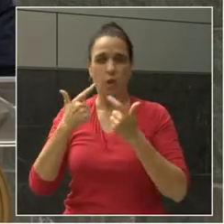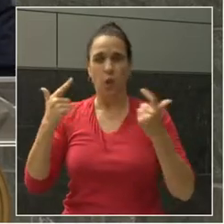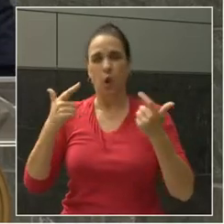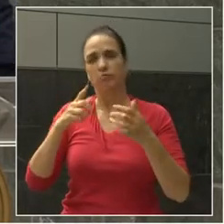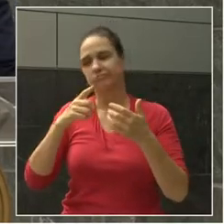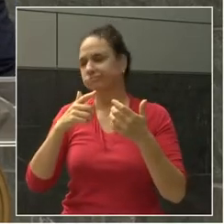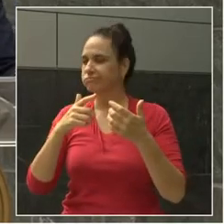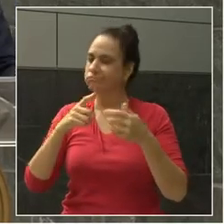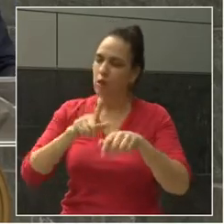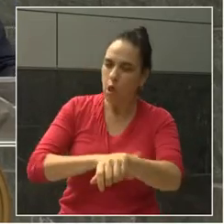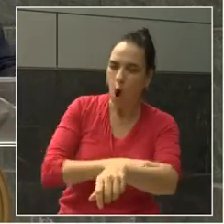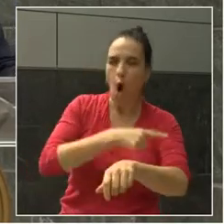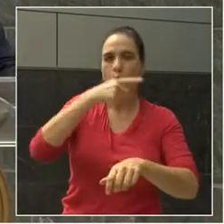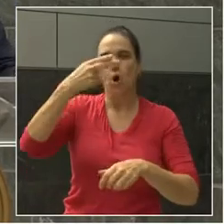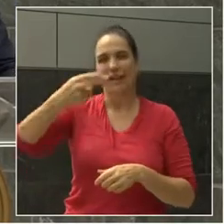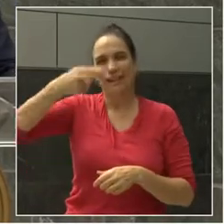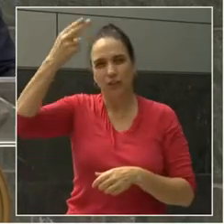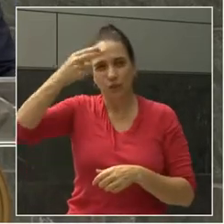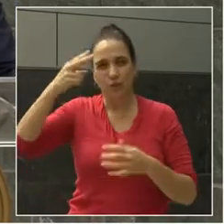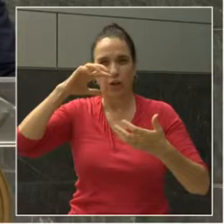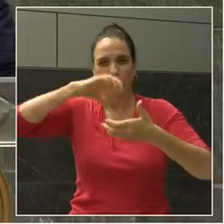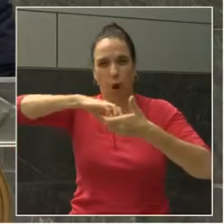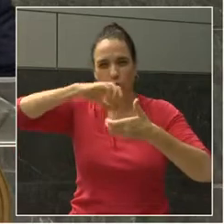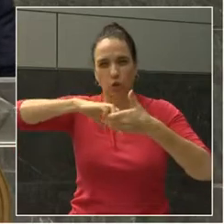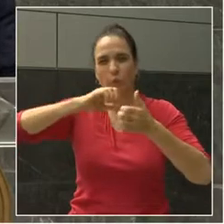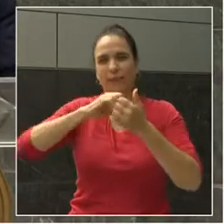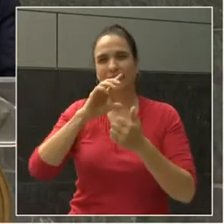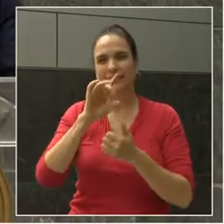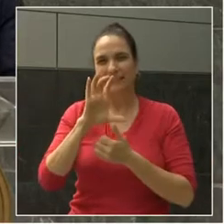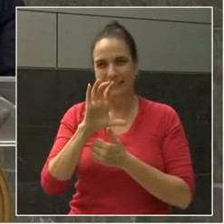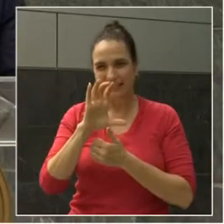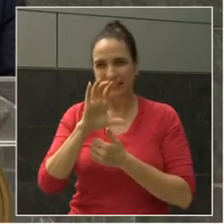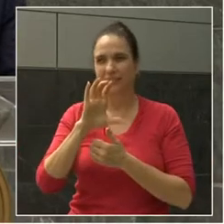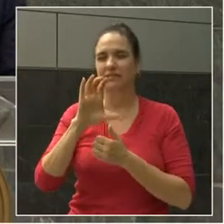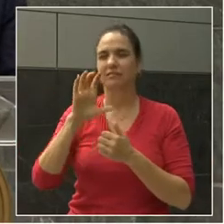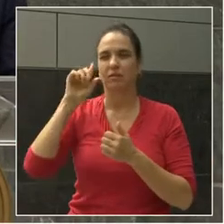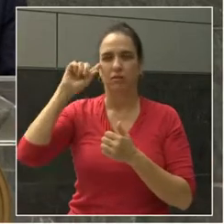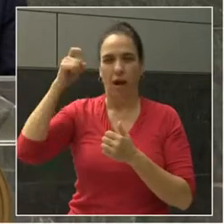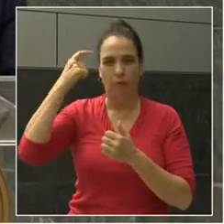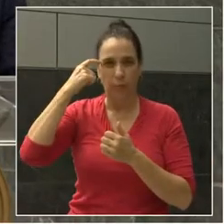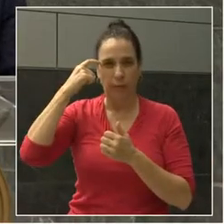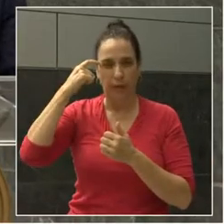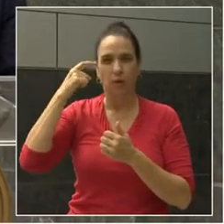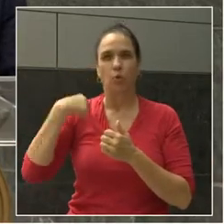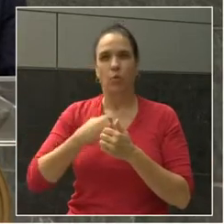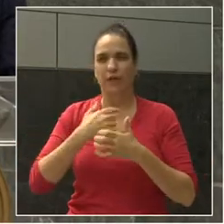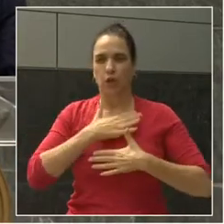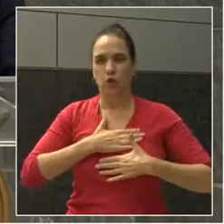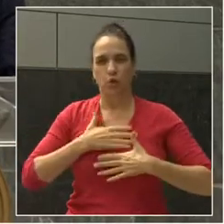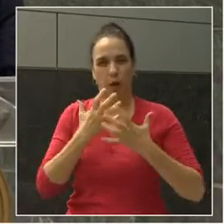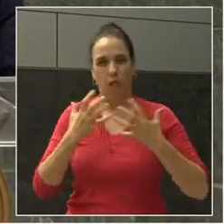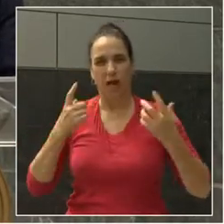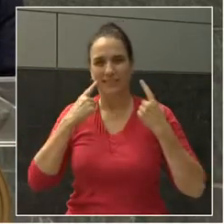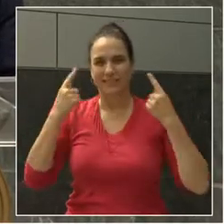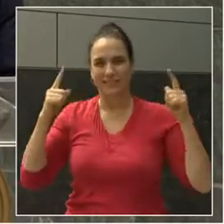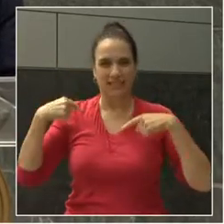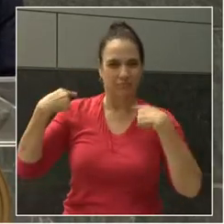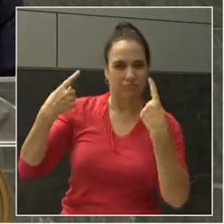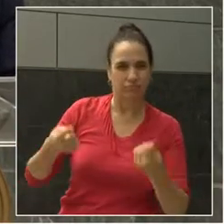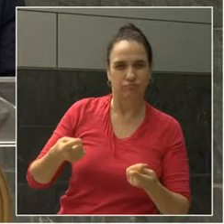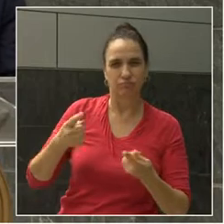of Columbia in a wide range of initiatives, and together we have enjoyed much success over the last 200